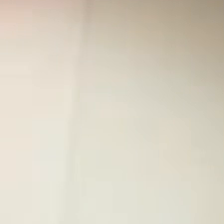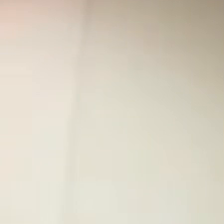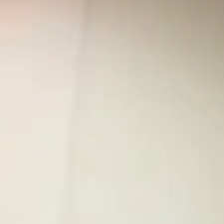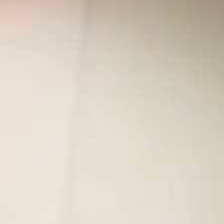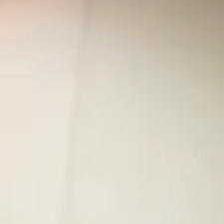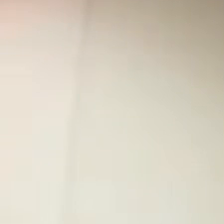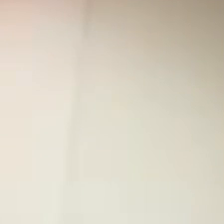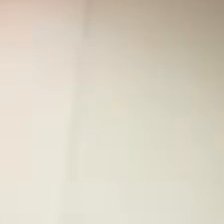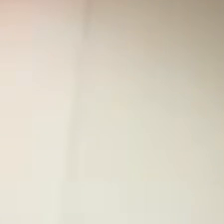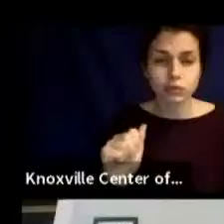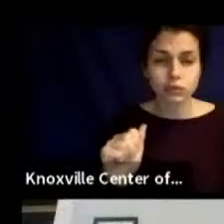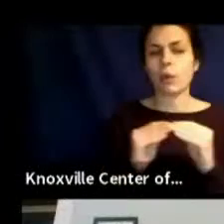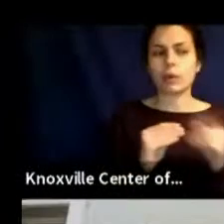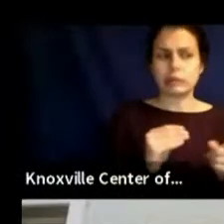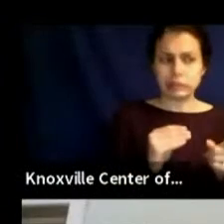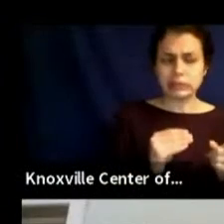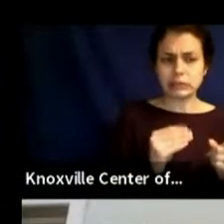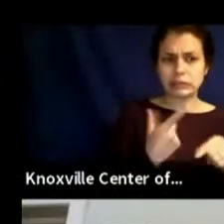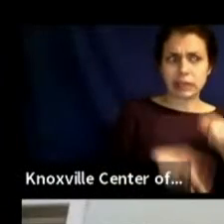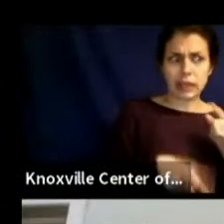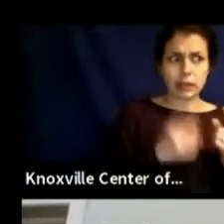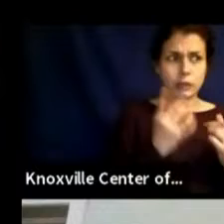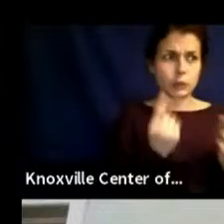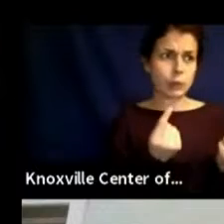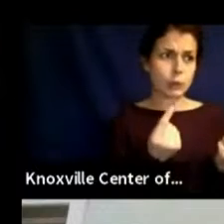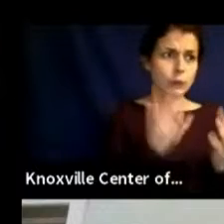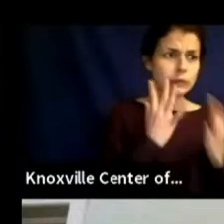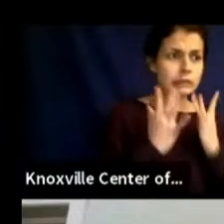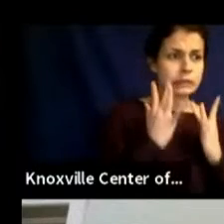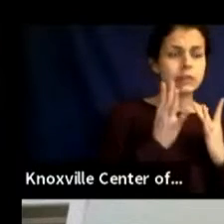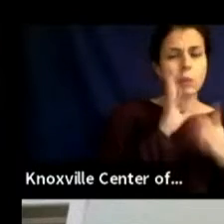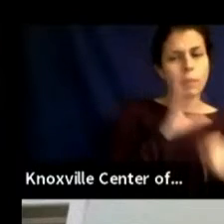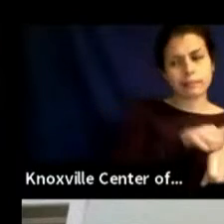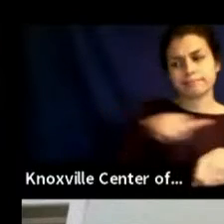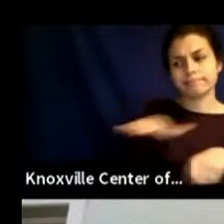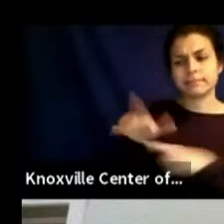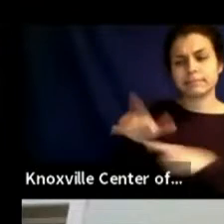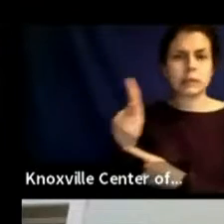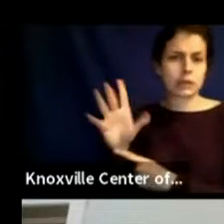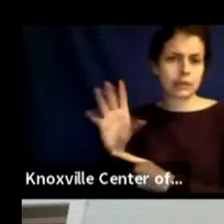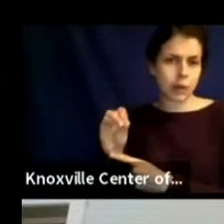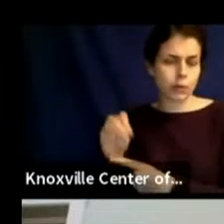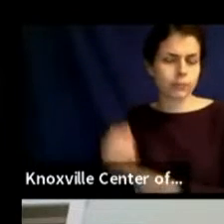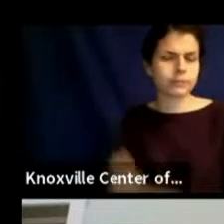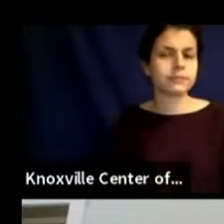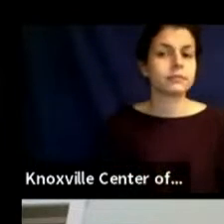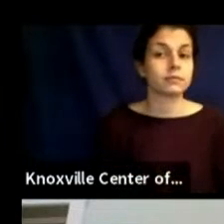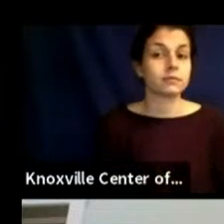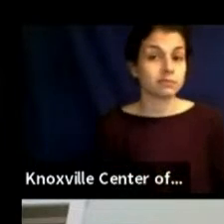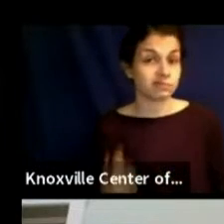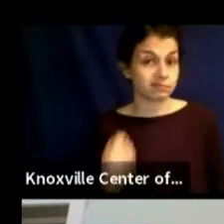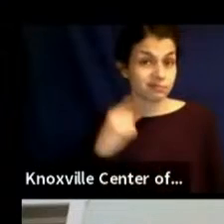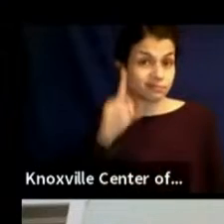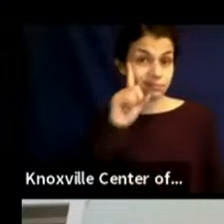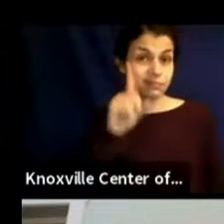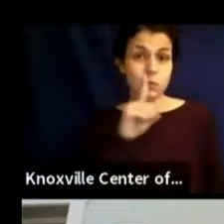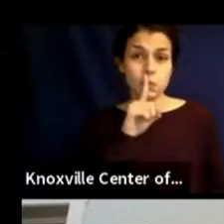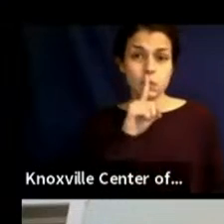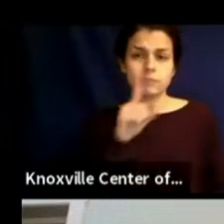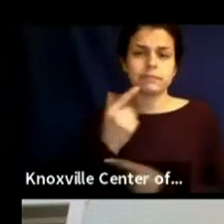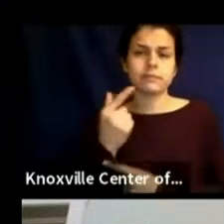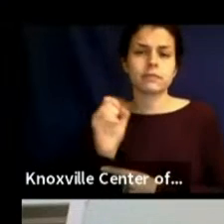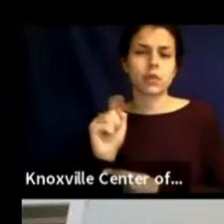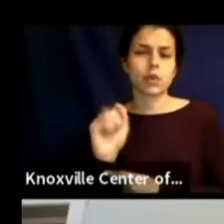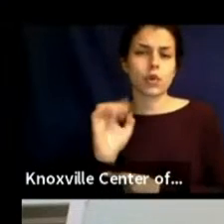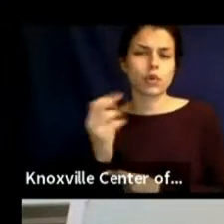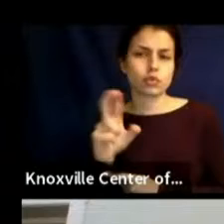into Knox County. I think we're fortunate to at least have regional hospitals that are part of the system where those